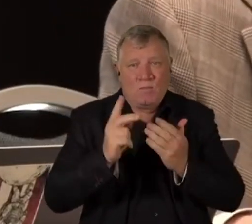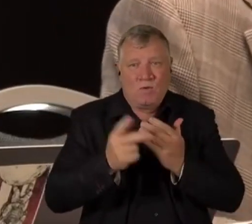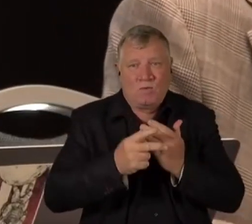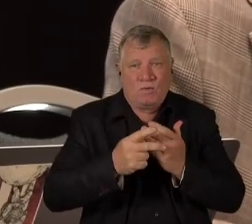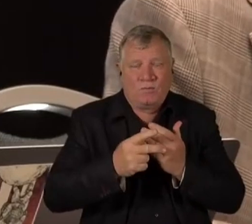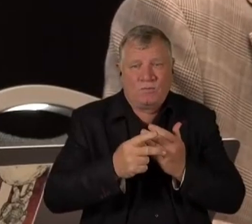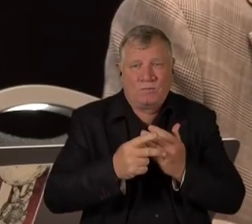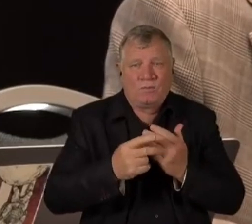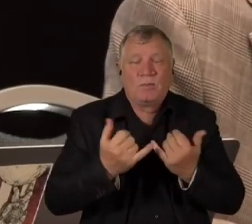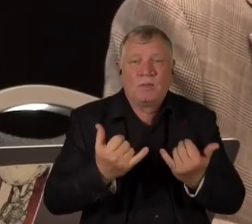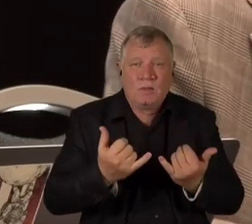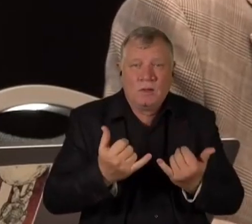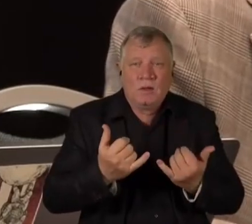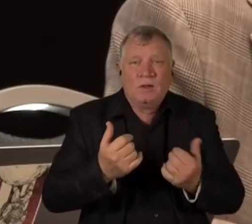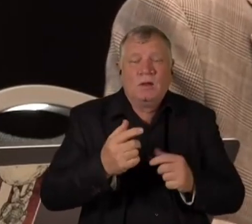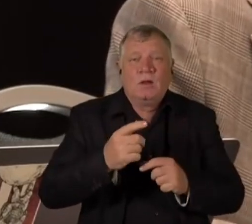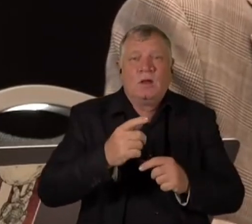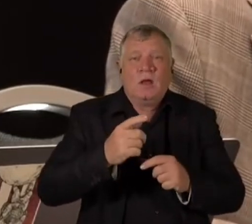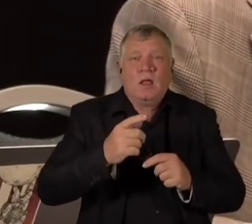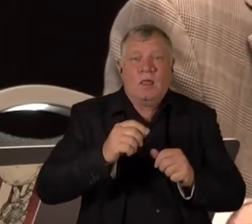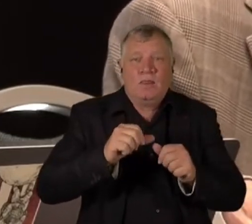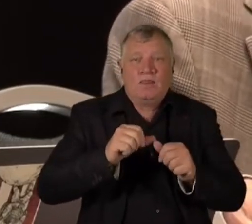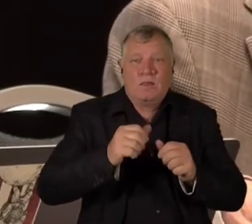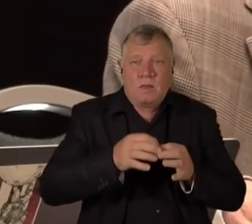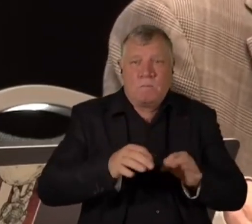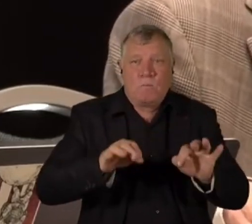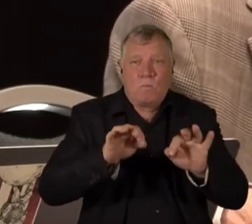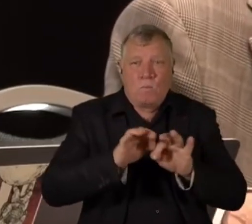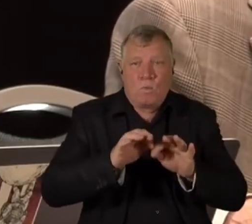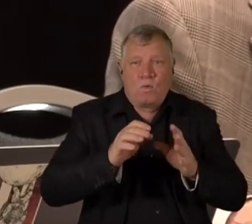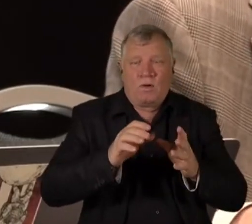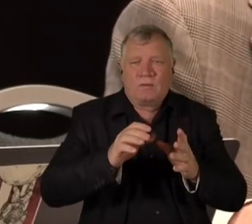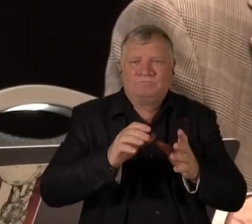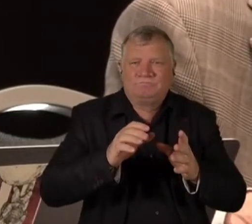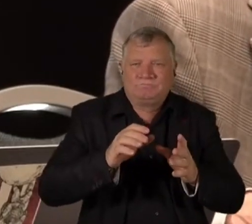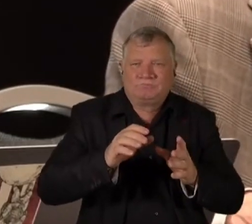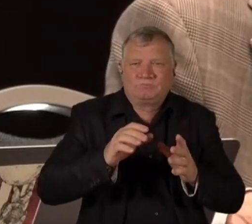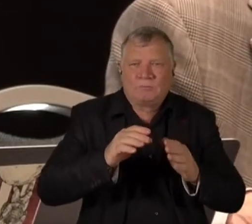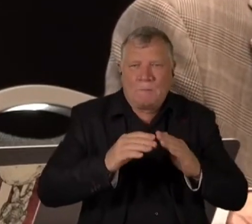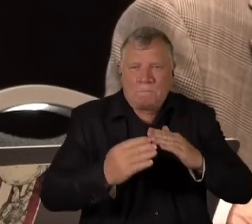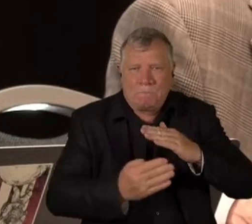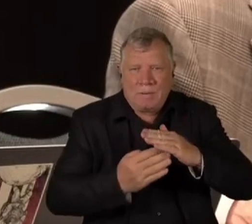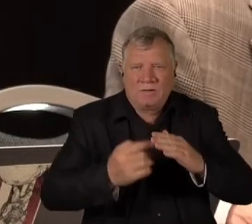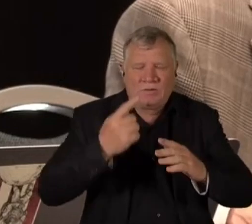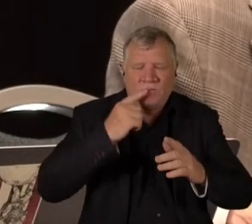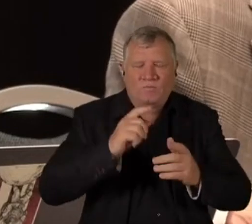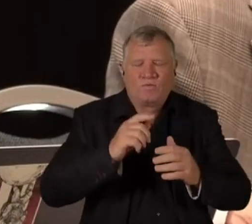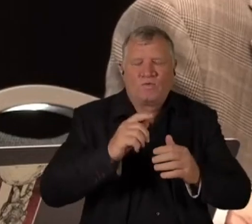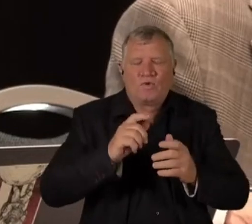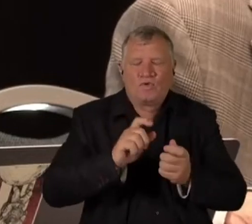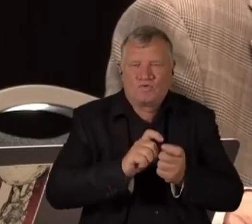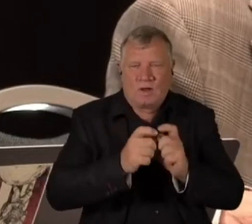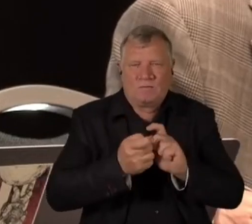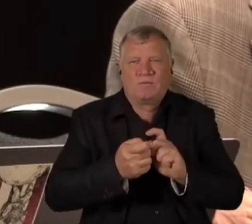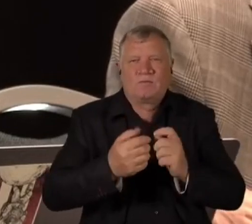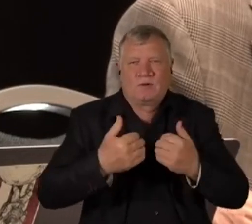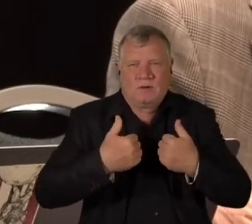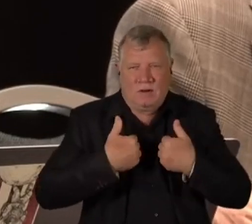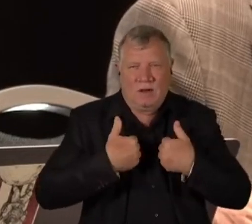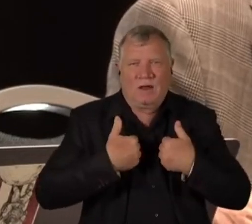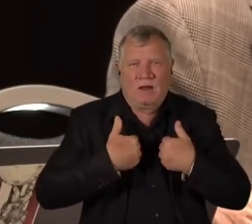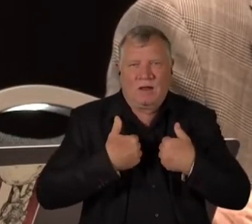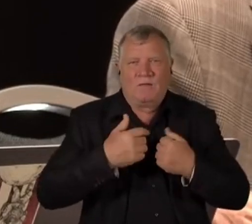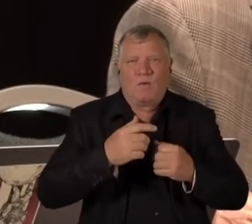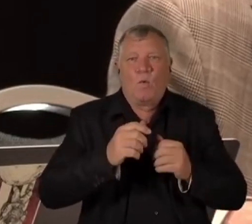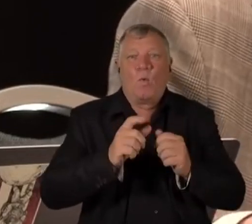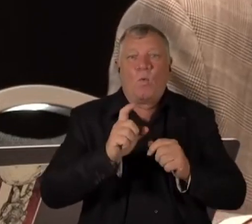are in place to continue the transformation. We could not achieve any progress at all without the